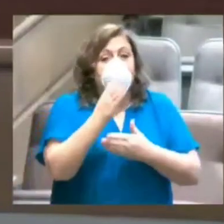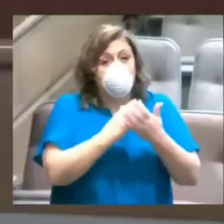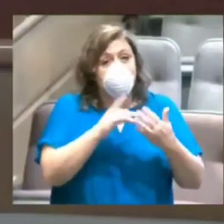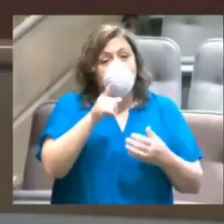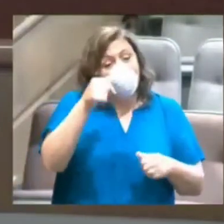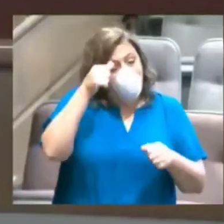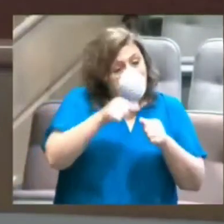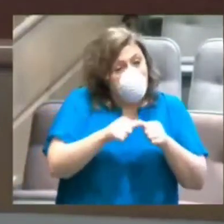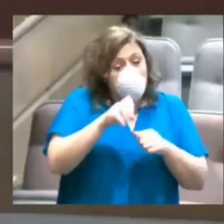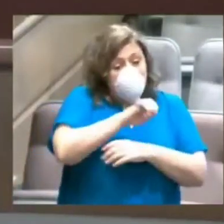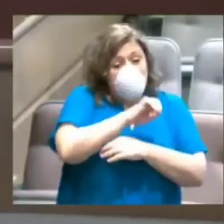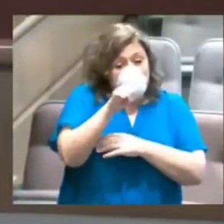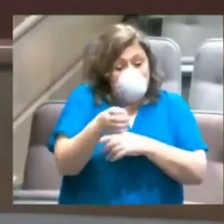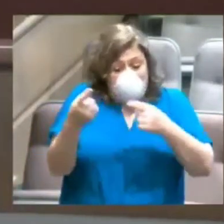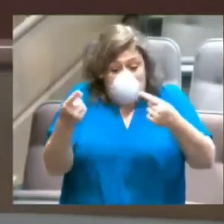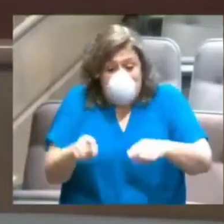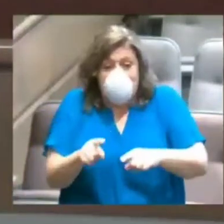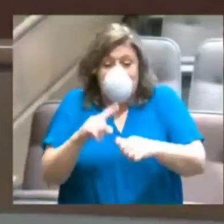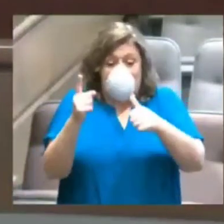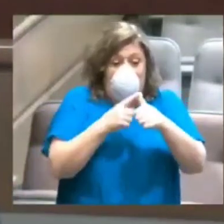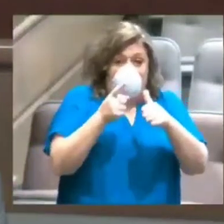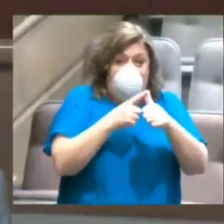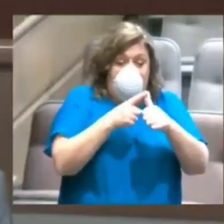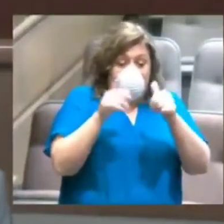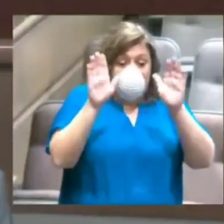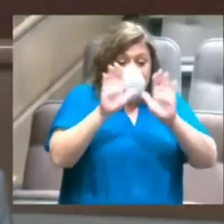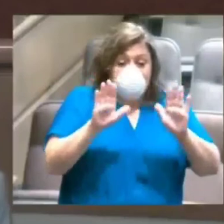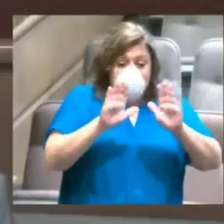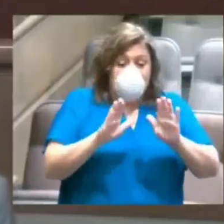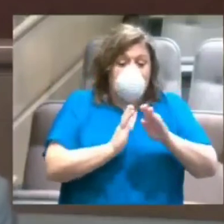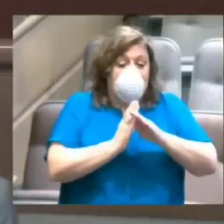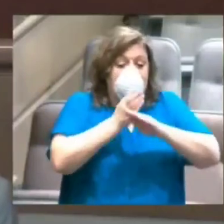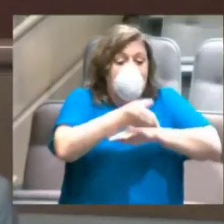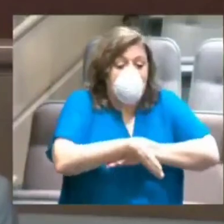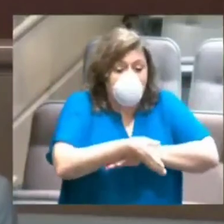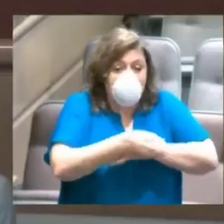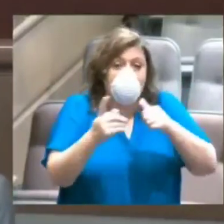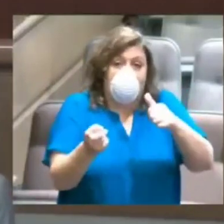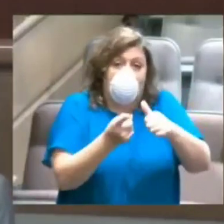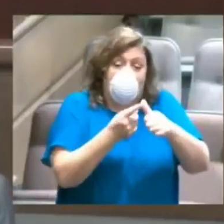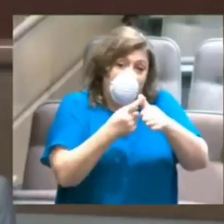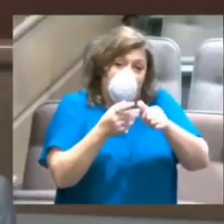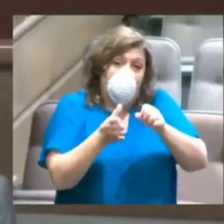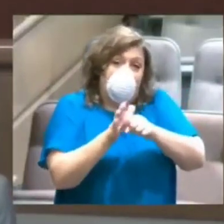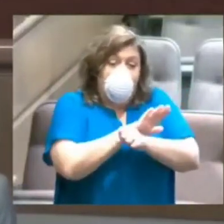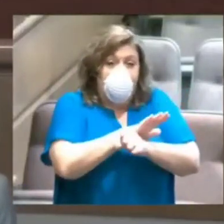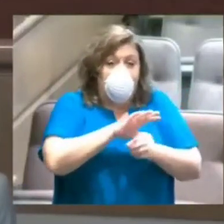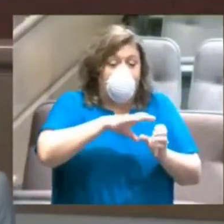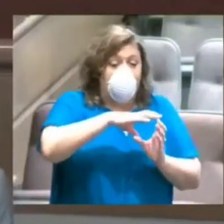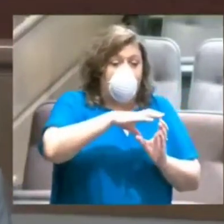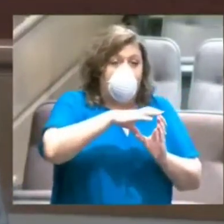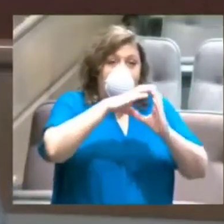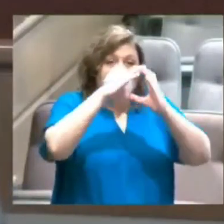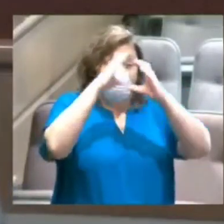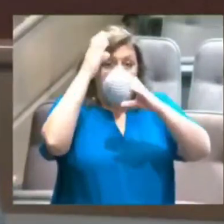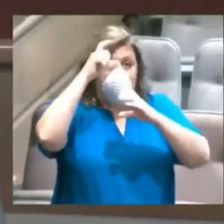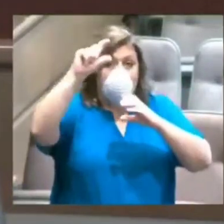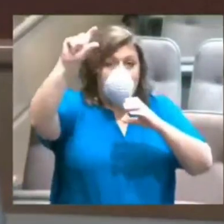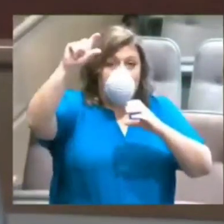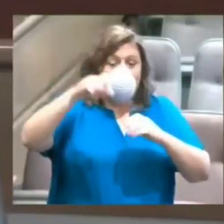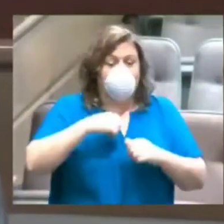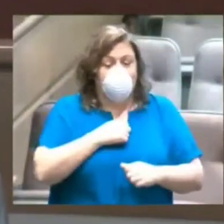the first Sunday after the first full moon following the spring equinox. That is one of the 2 days